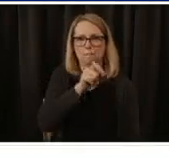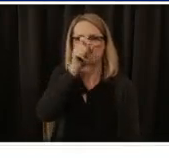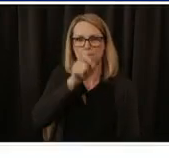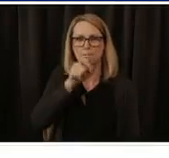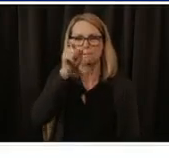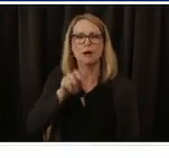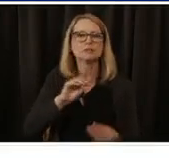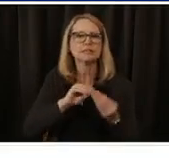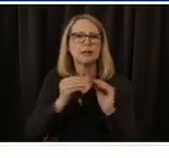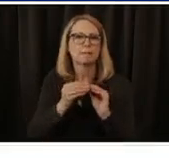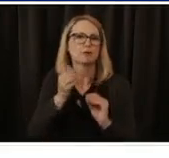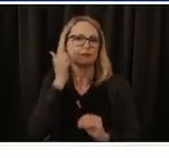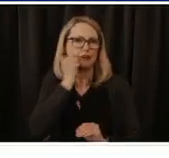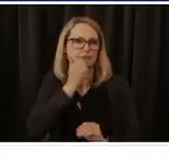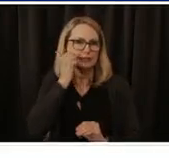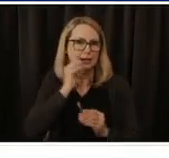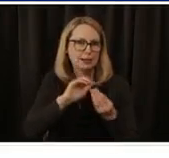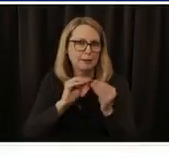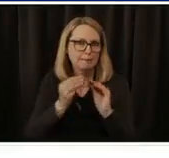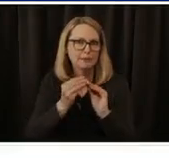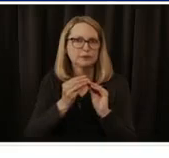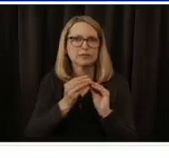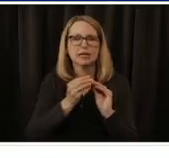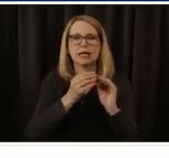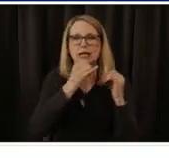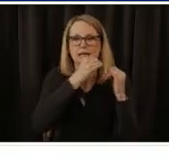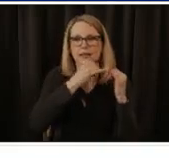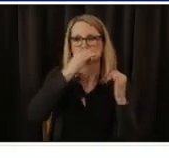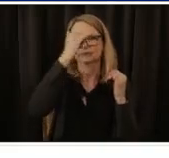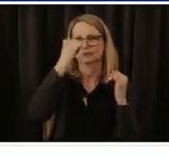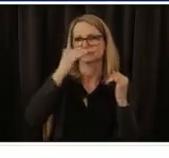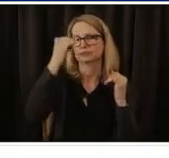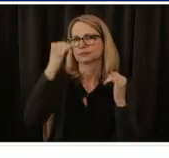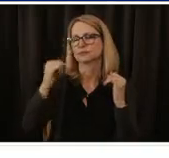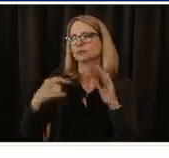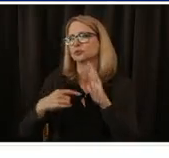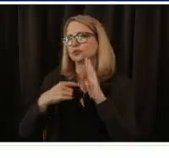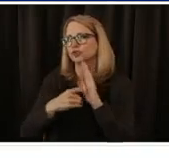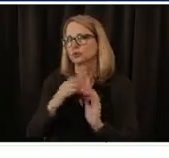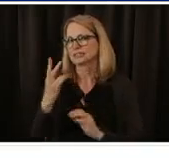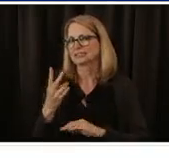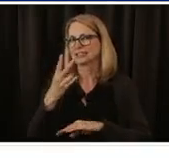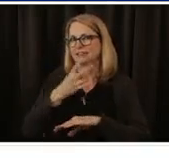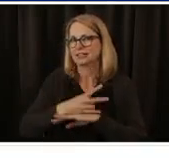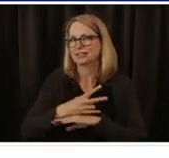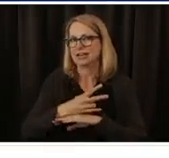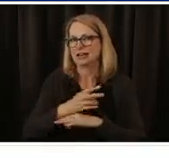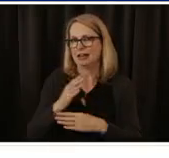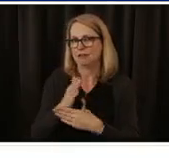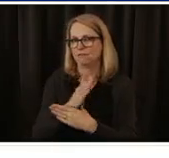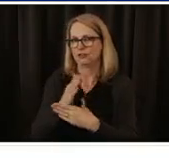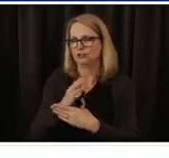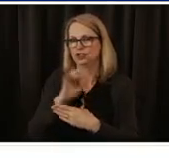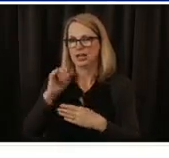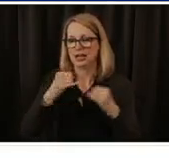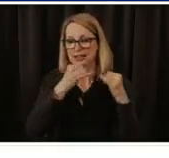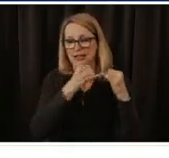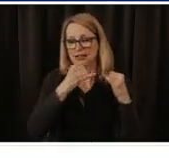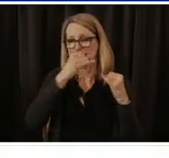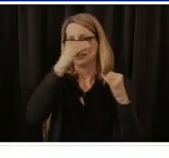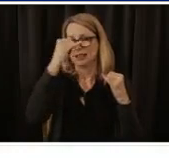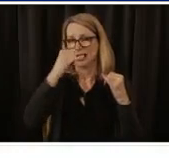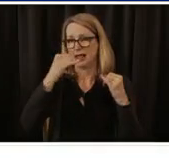and that red line is showing you our overall 7-day moving average trend line. So what you'll see in this trend line is that our rates are